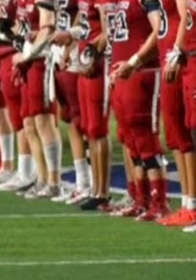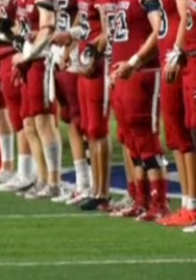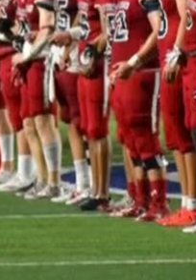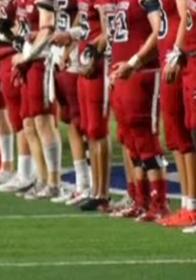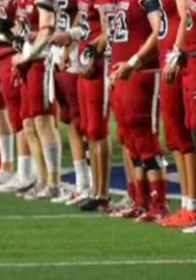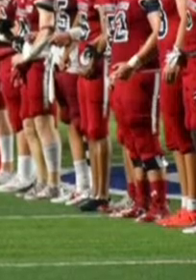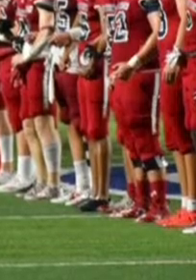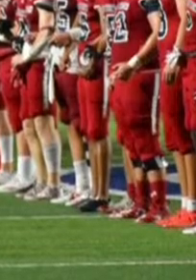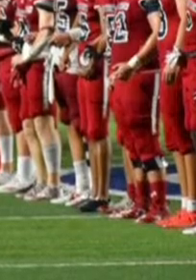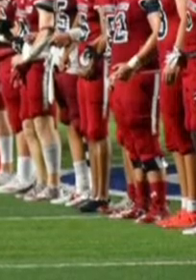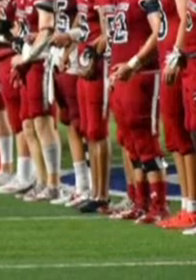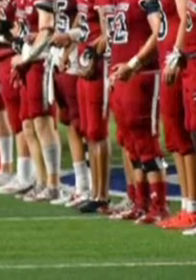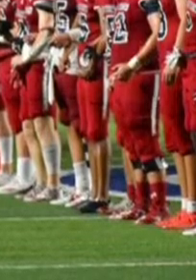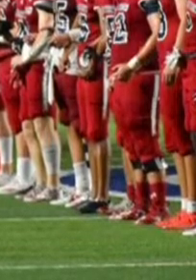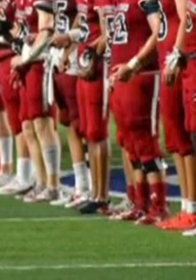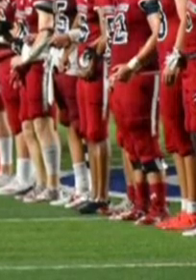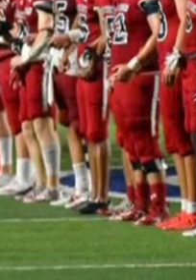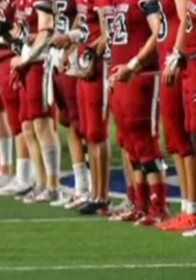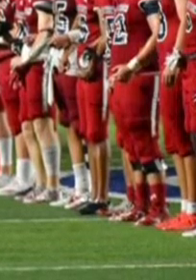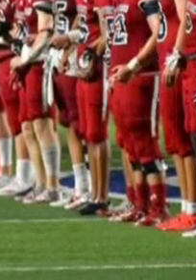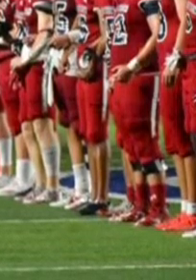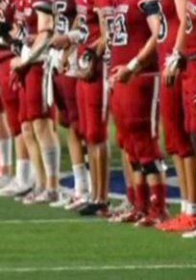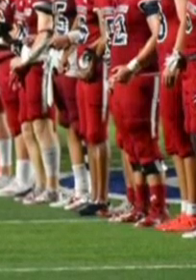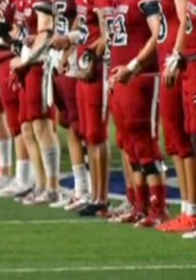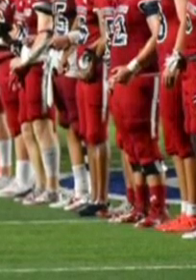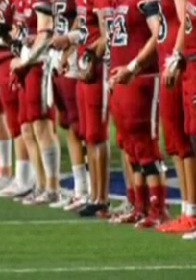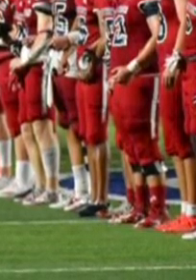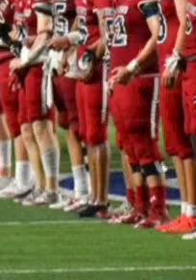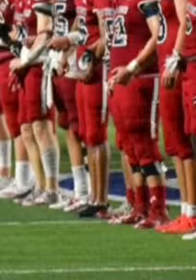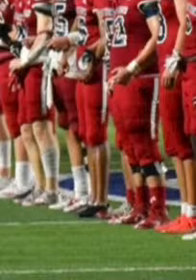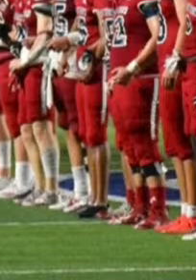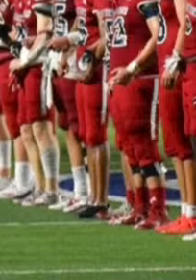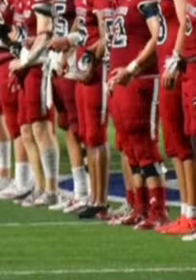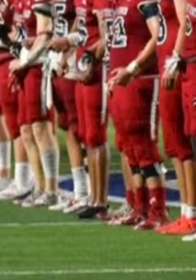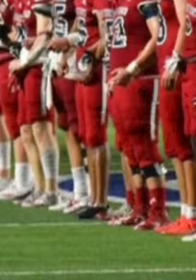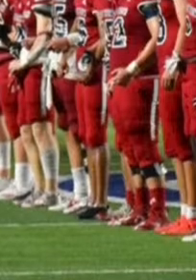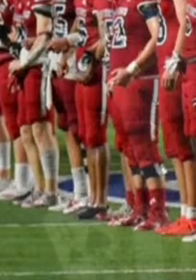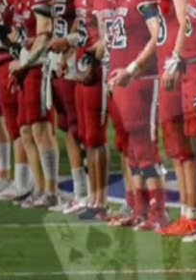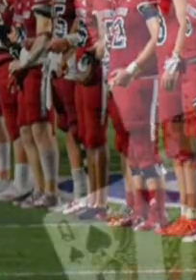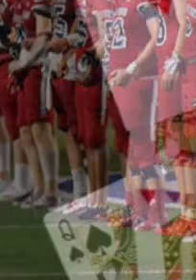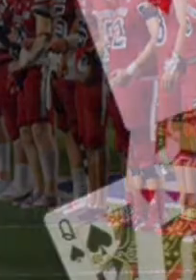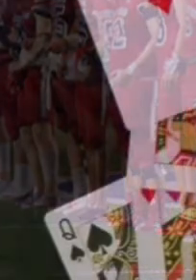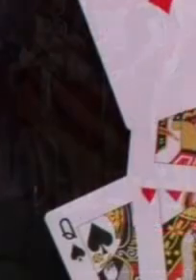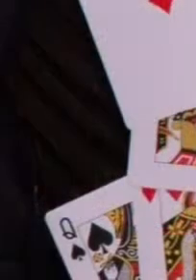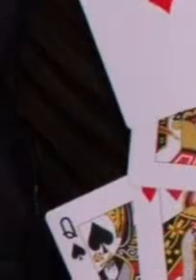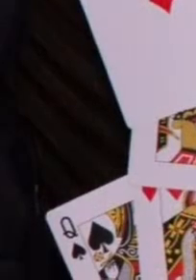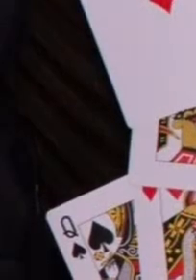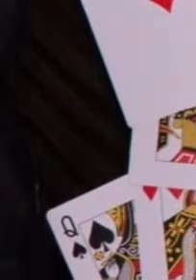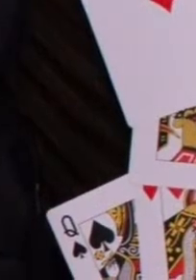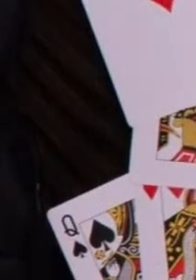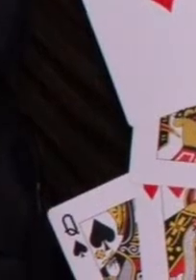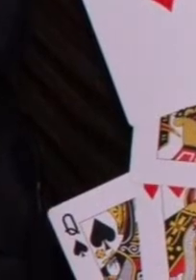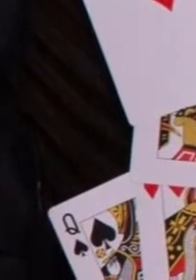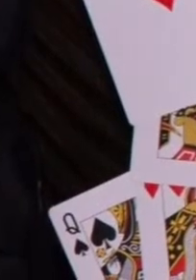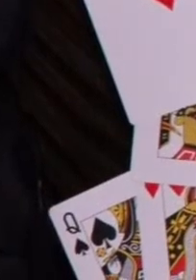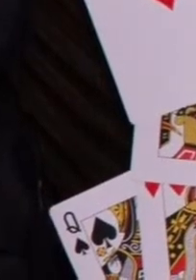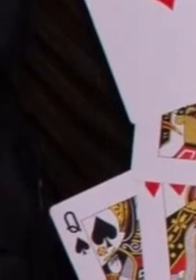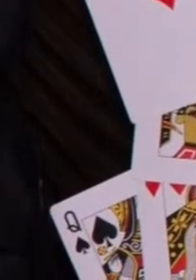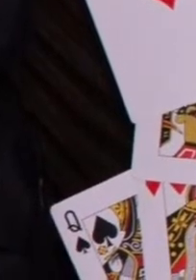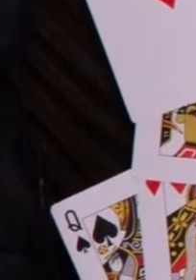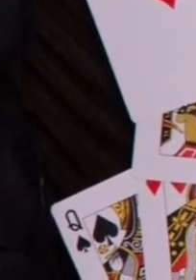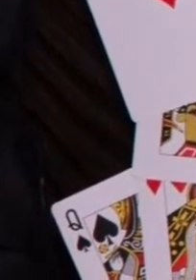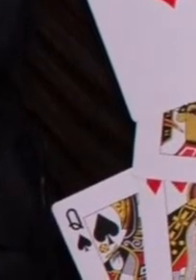your whole life's gonna change. You'll miss the magic of the good old days. Never thought we'd get